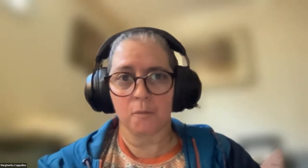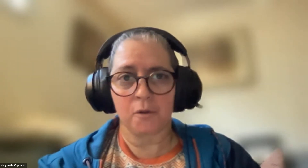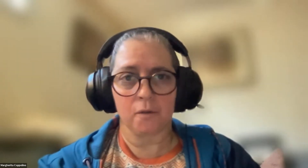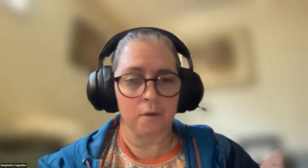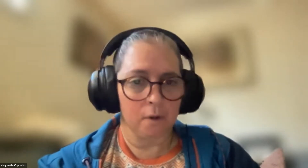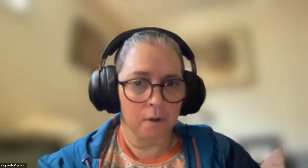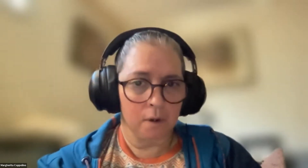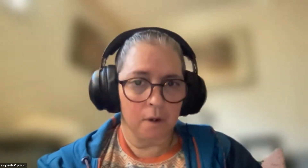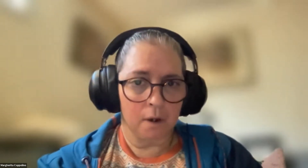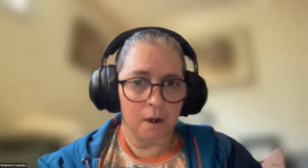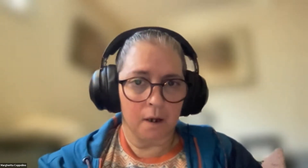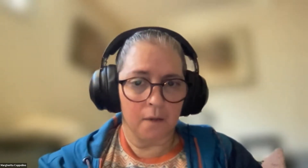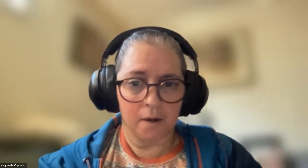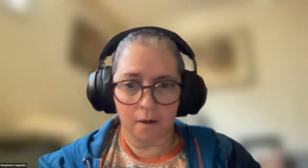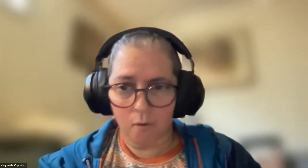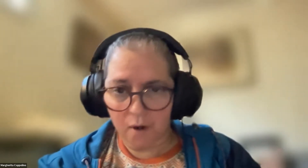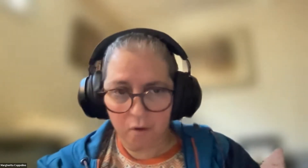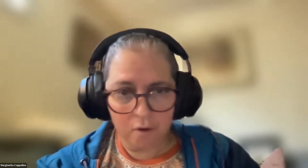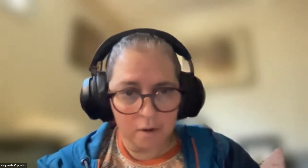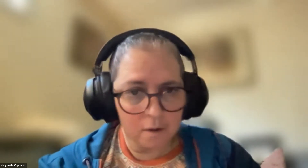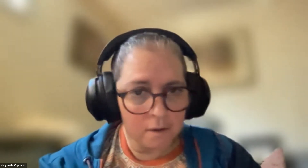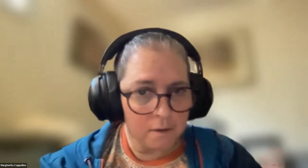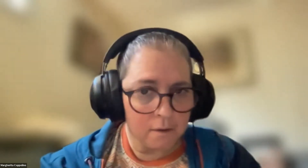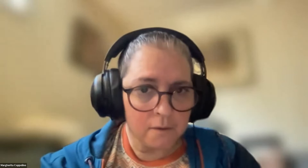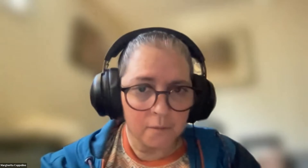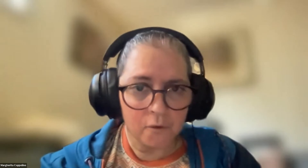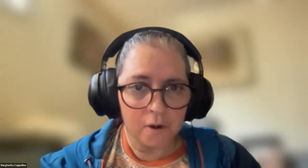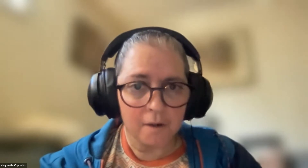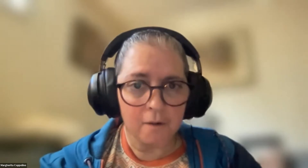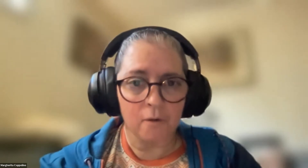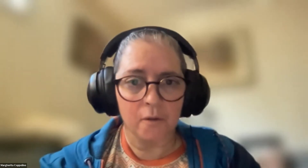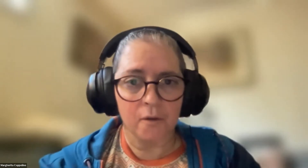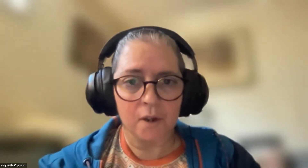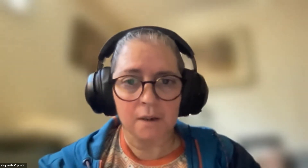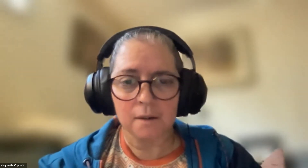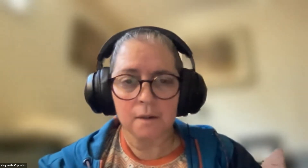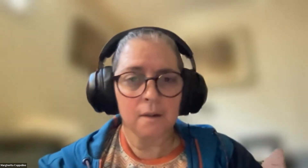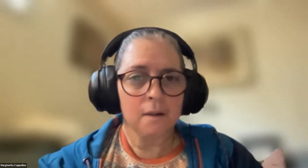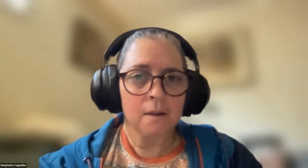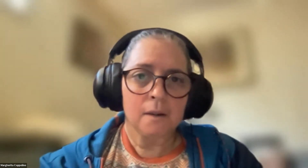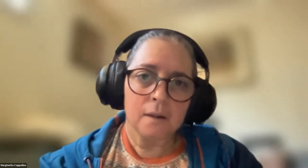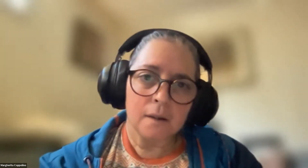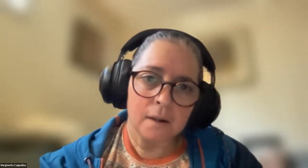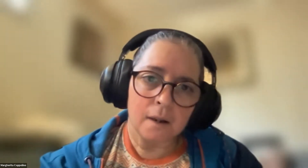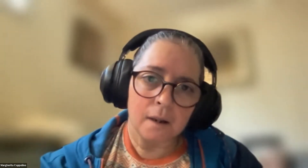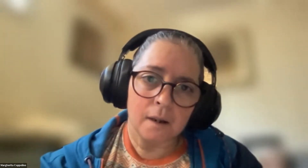that response. Any other questions? I'm trying to look at the chat.